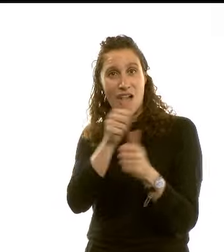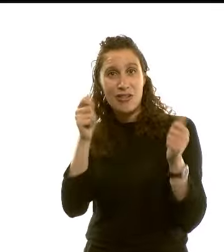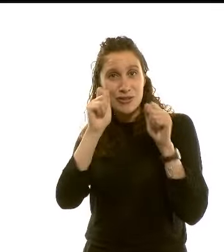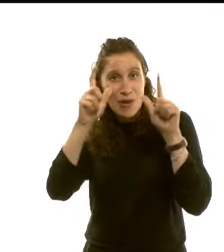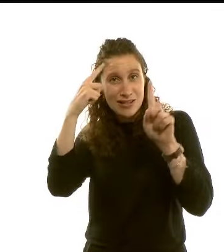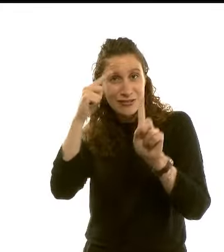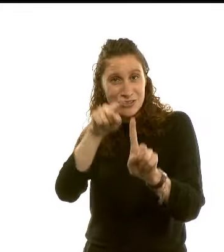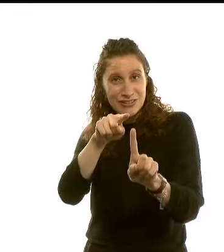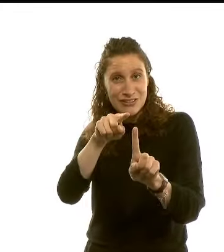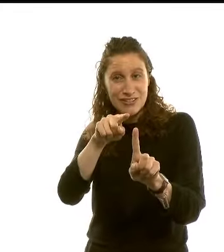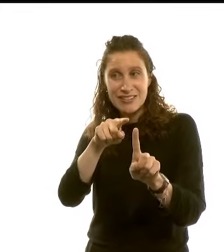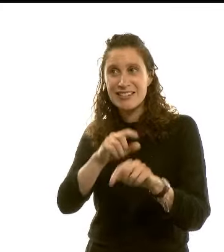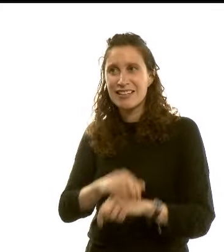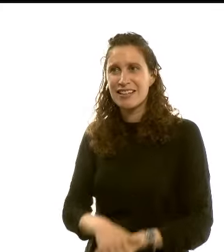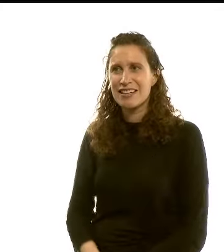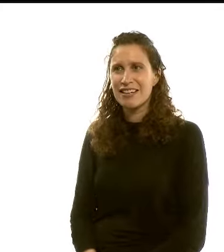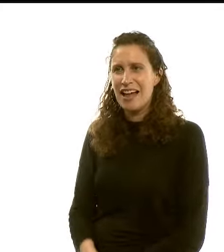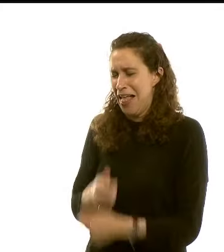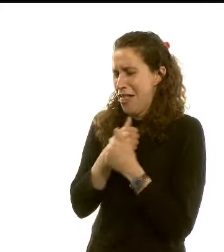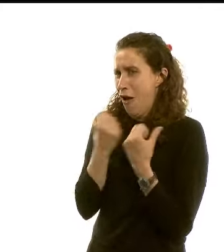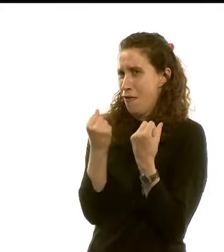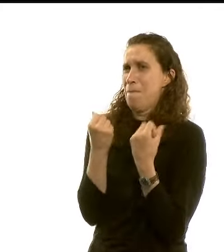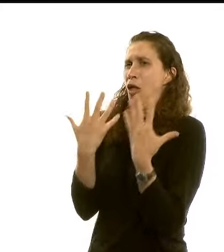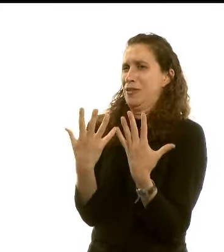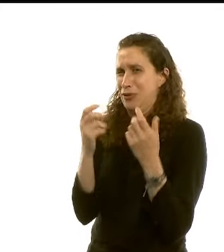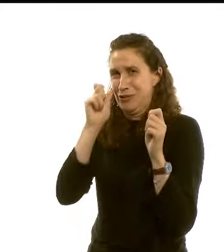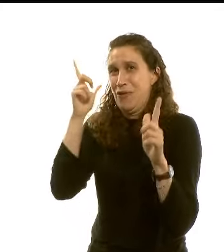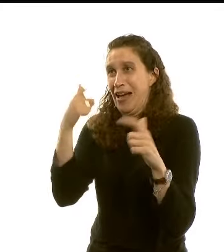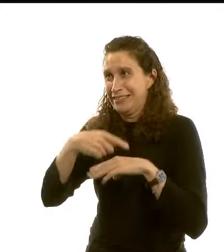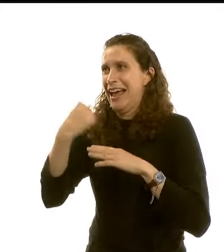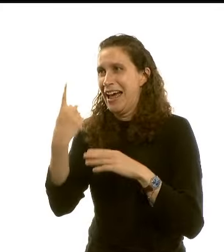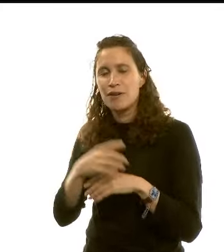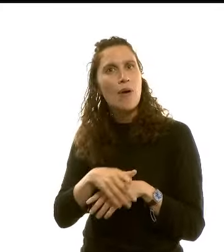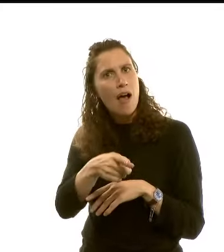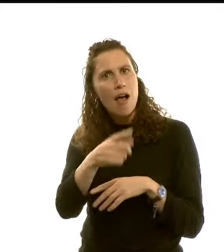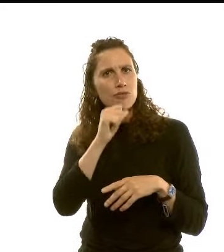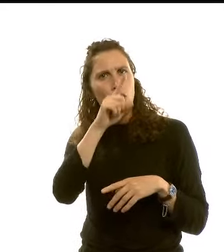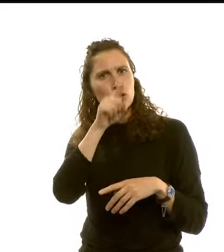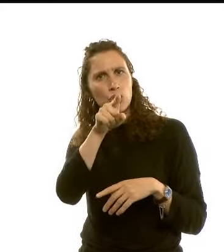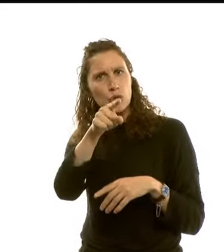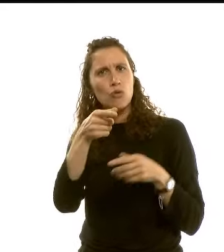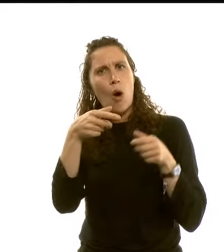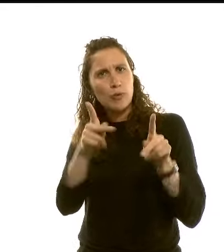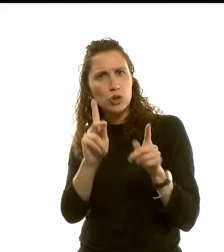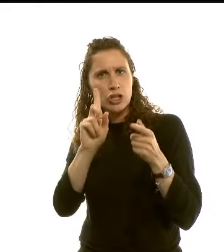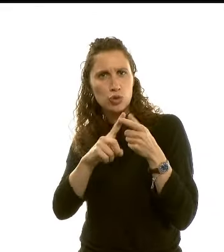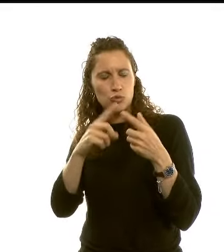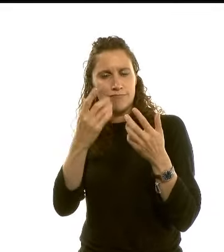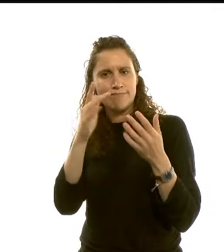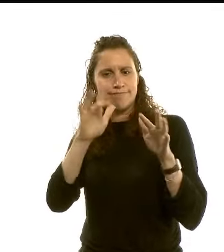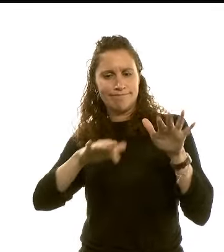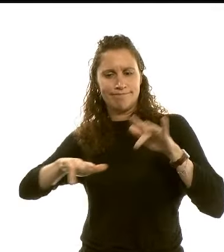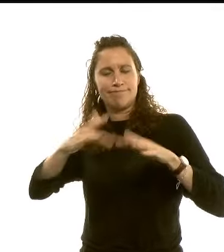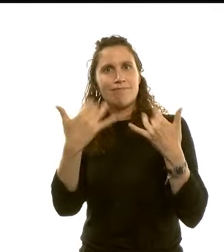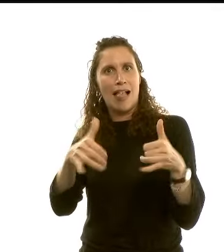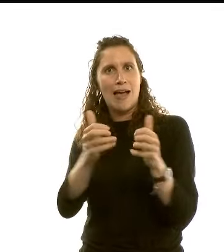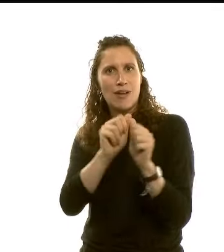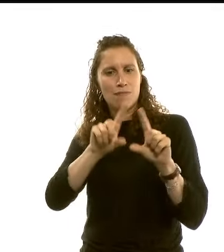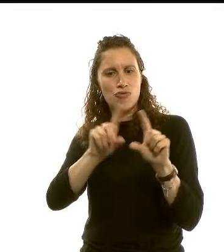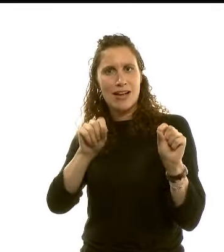Oh, okay. I love a multiple surprise day. Well, I'm not sure you guys have had enough opportunities to get your hands on bricks, so you guys are going to